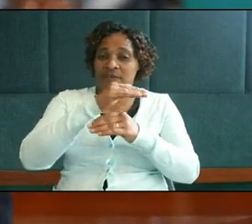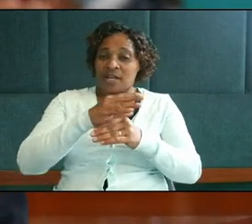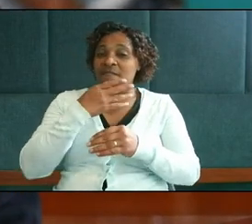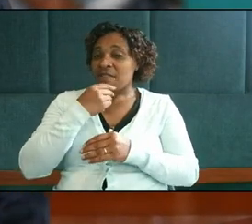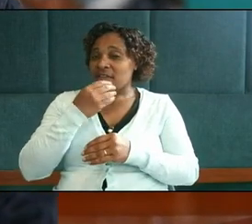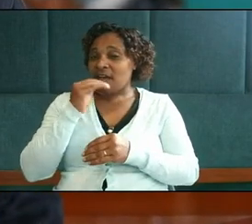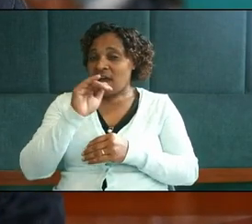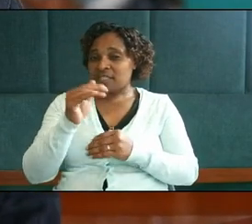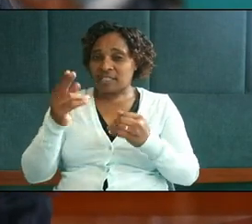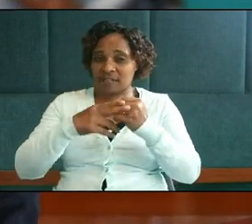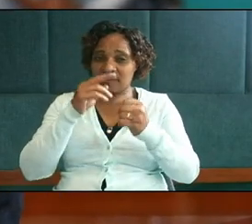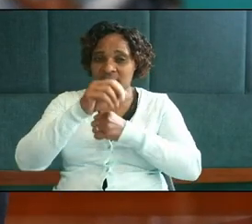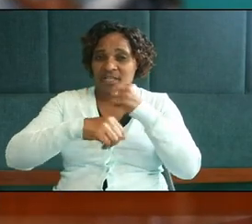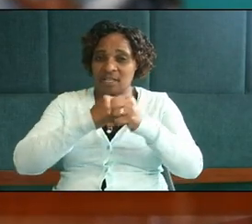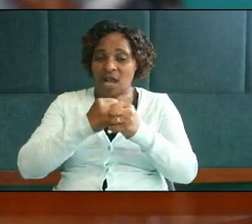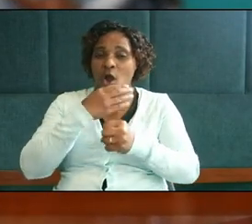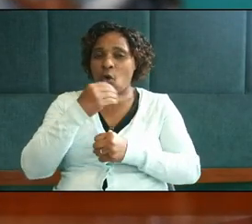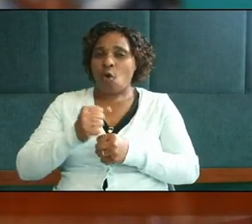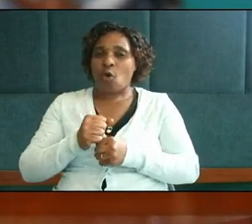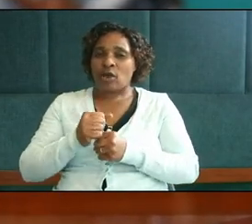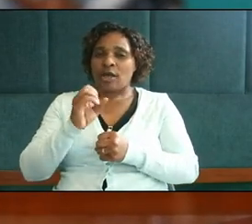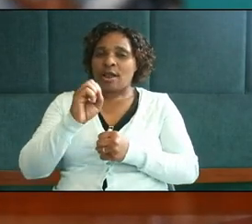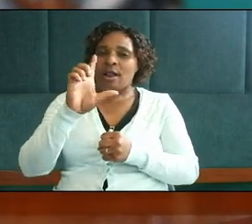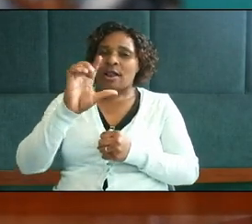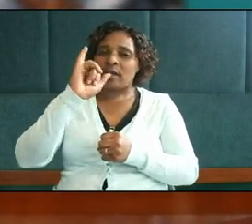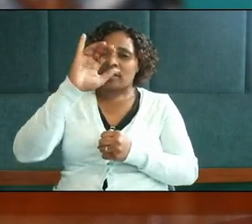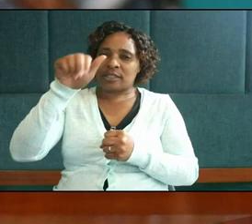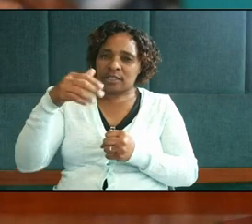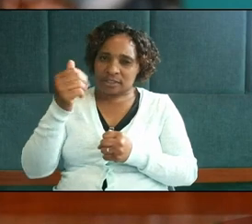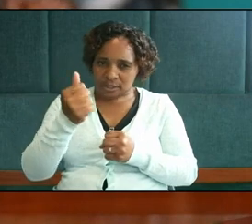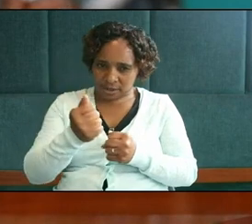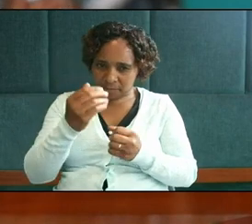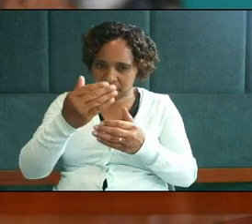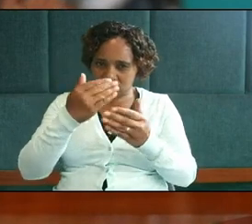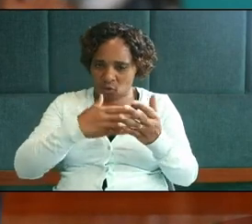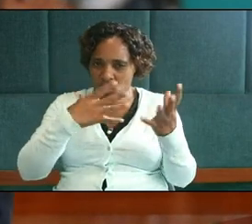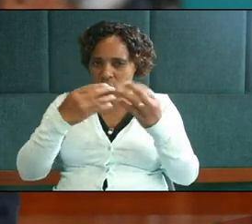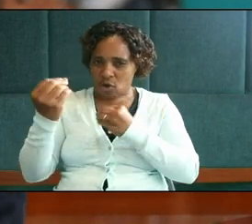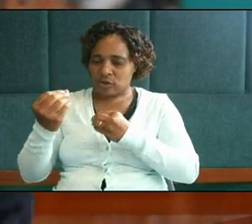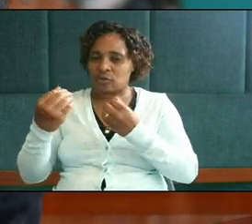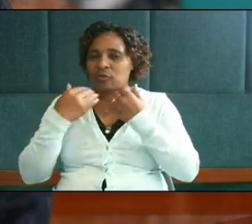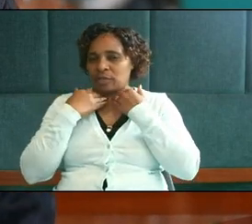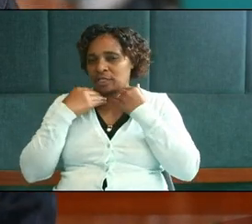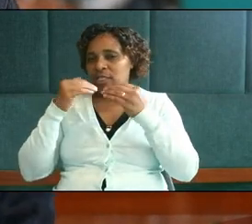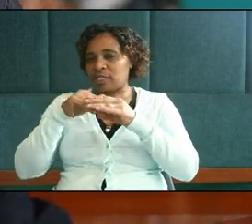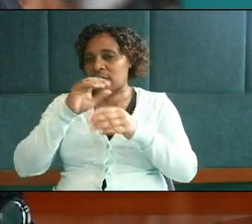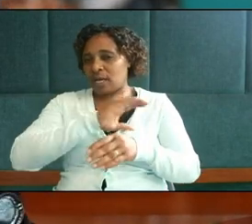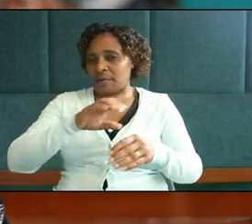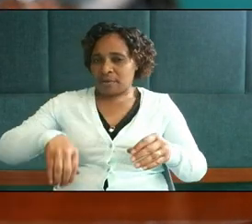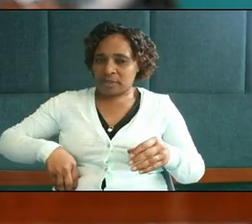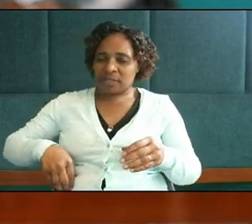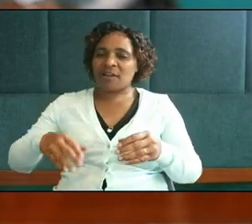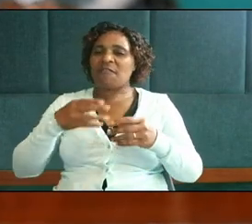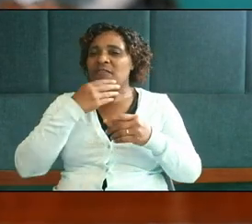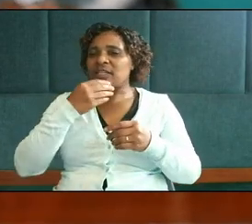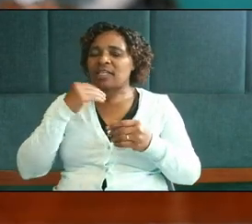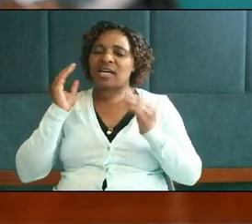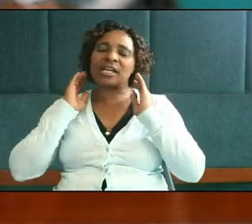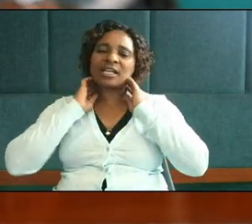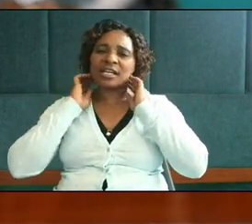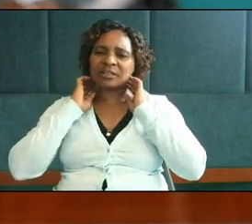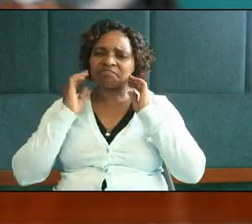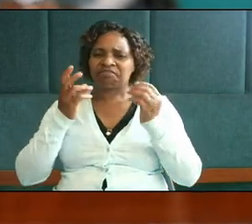asked the 7-year-old Elijah to massage his neck and shoulders before going to bed in Cameroon. Father's neck and shoulders often